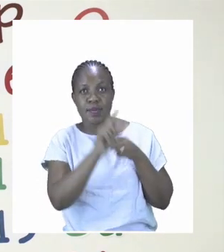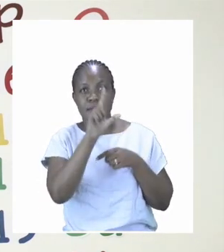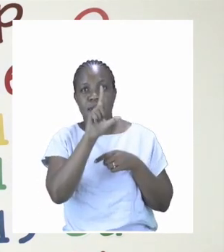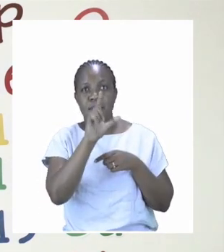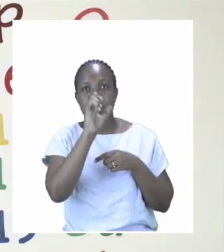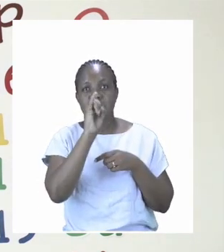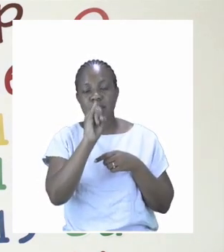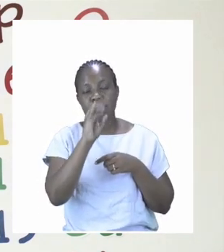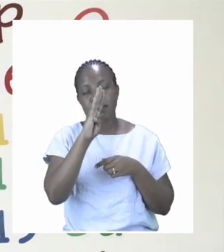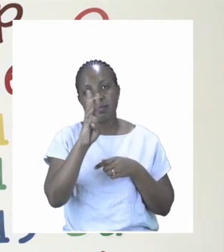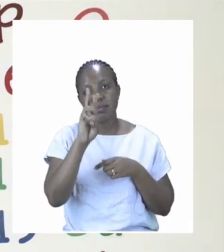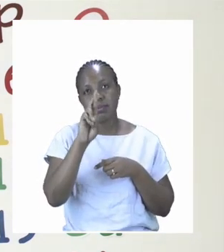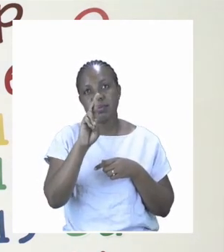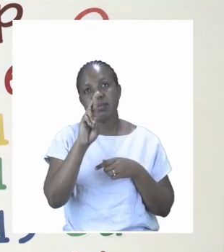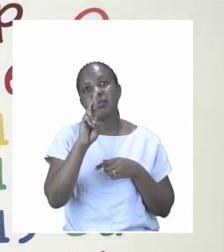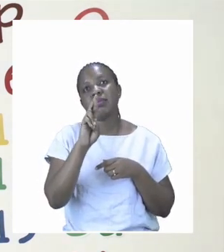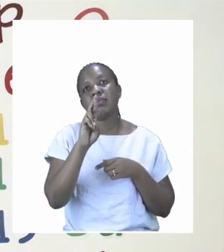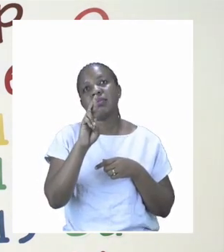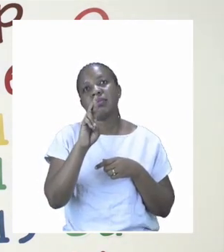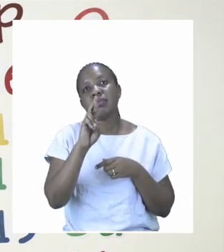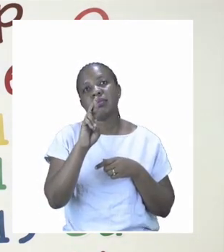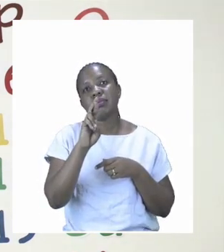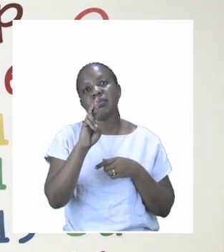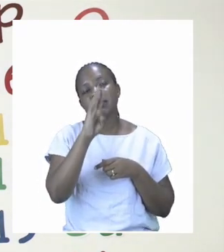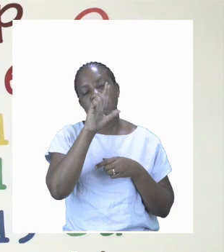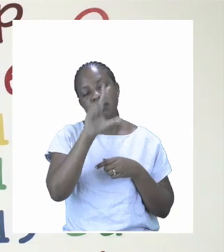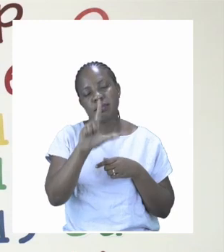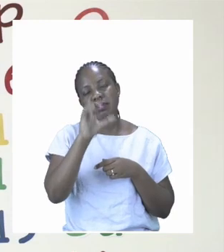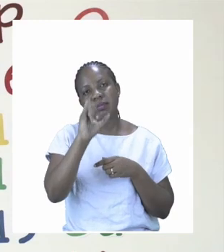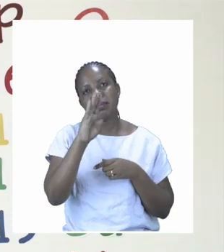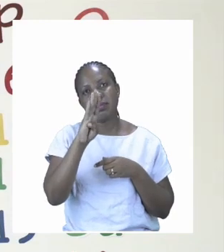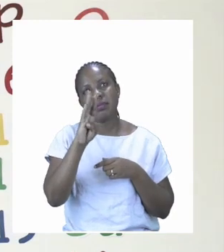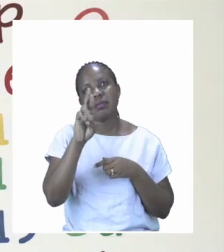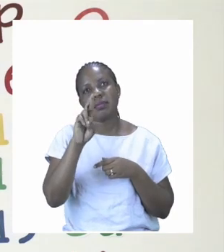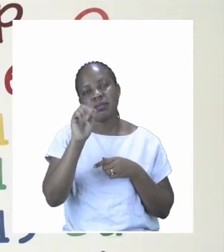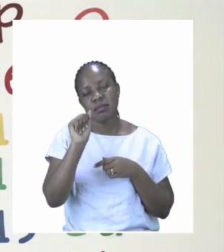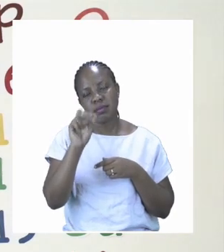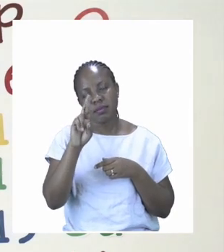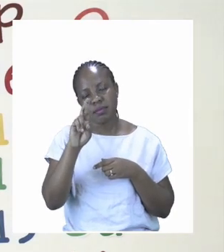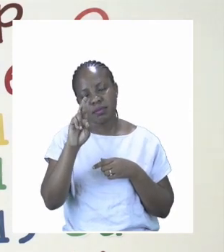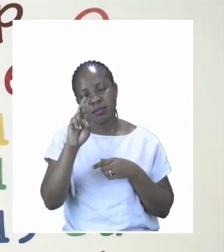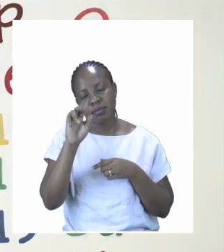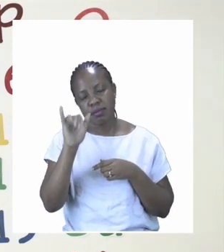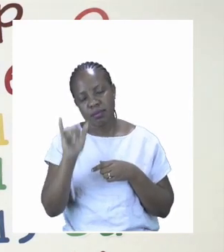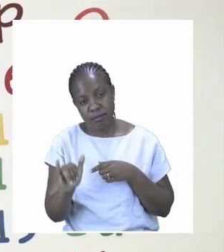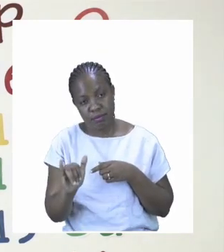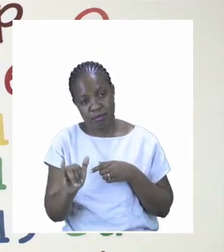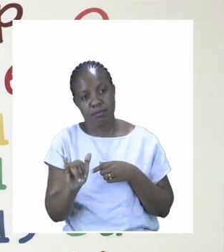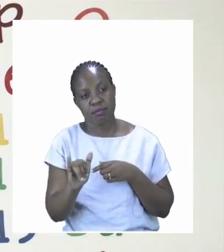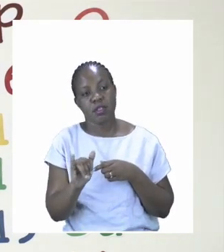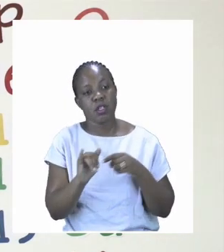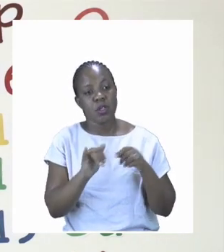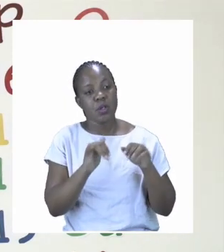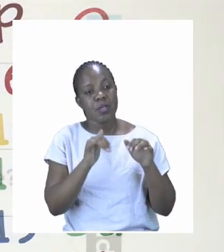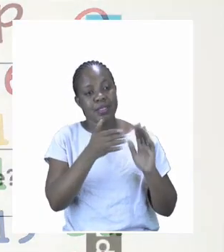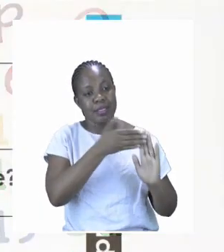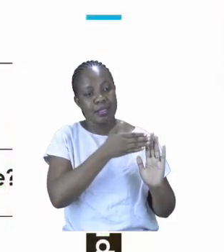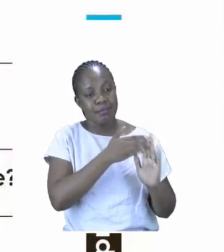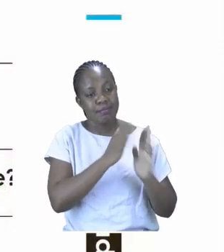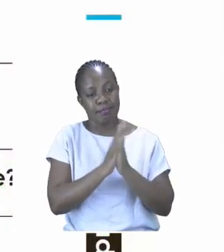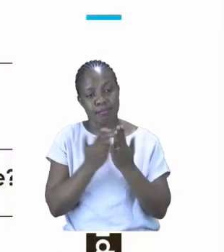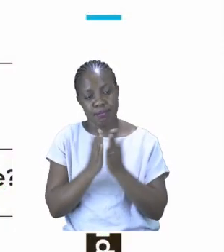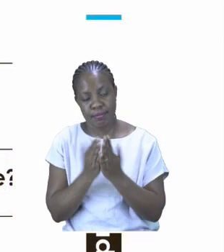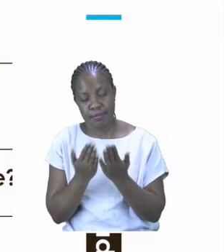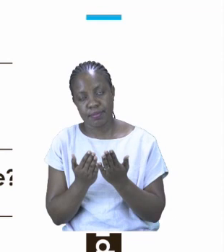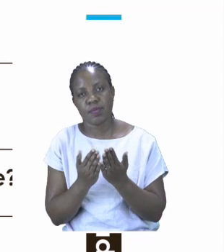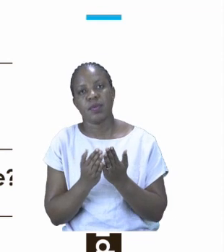read, and this is a wheelchair. Now let us go back to our exercise.